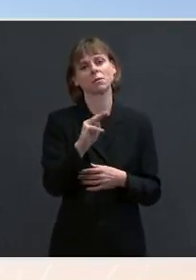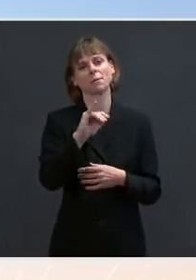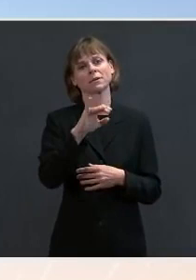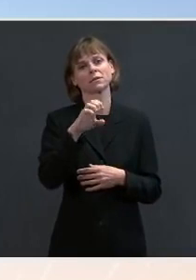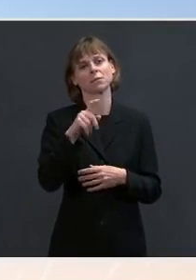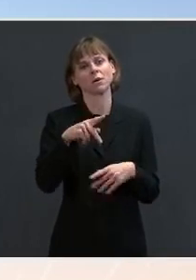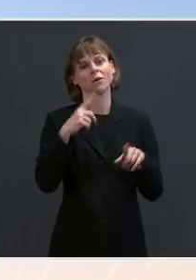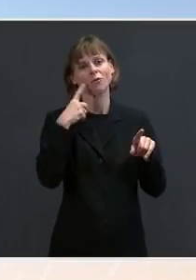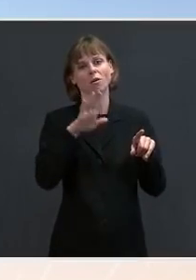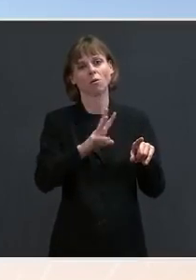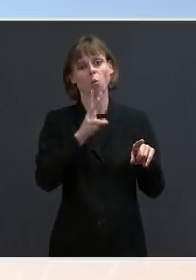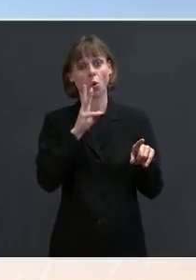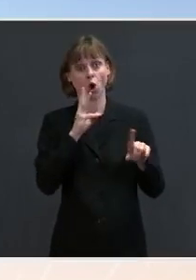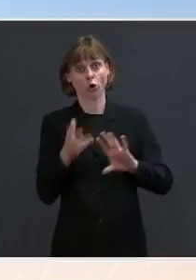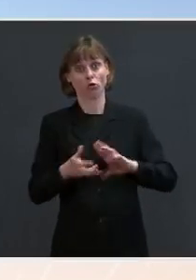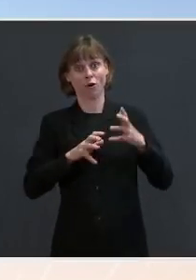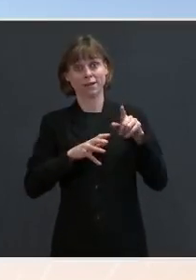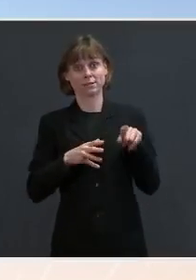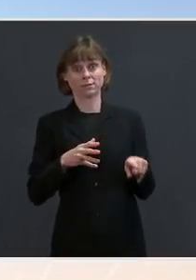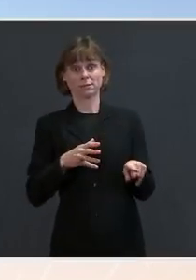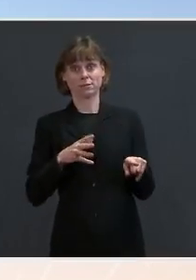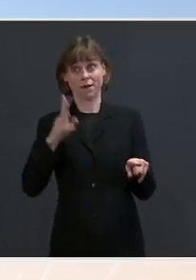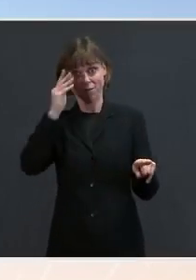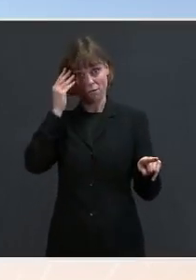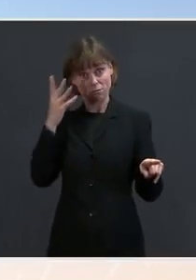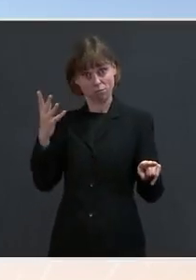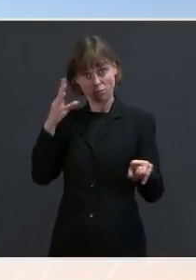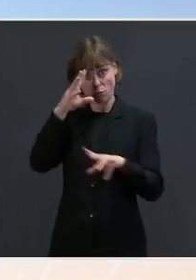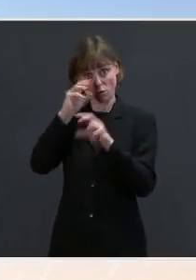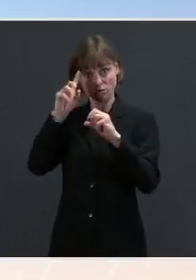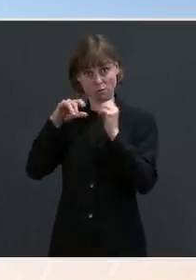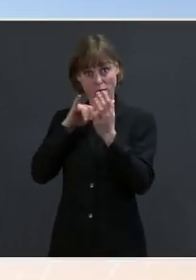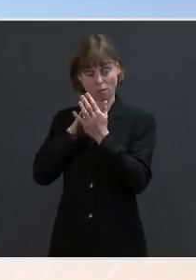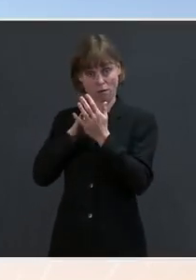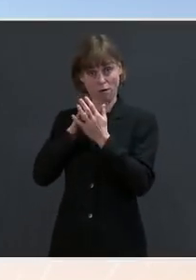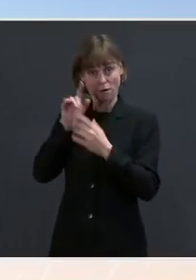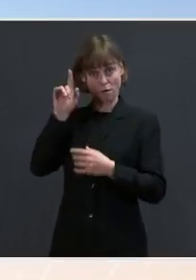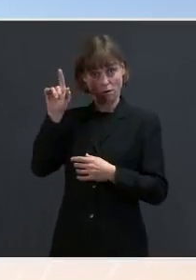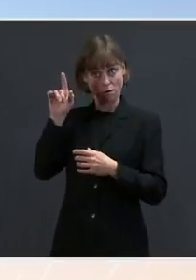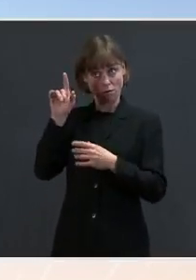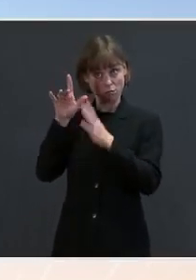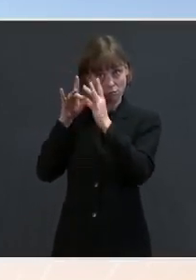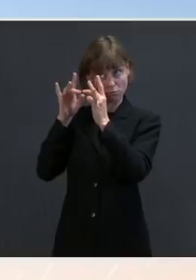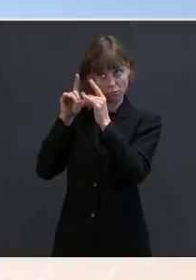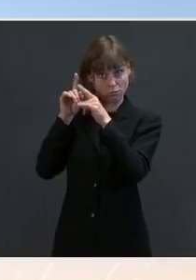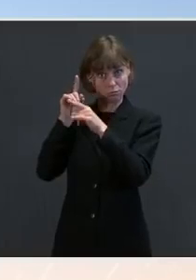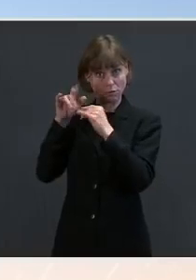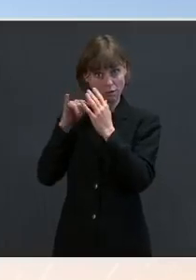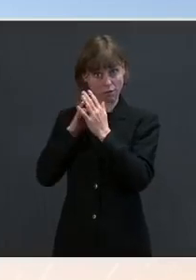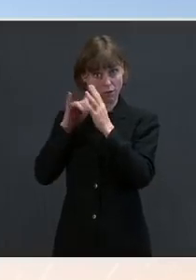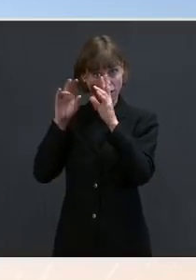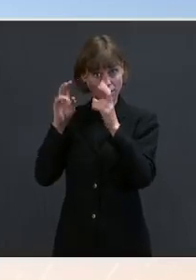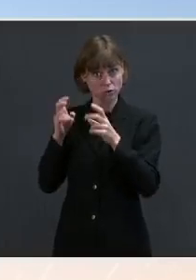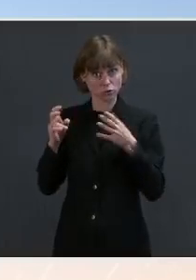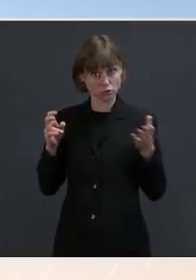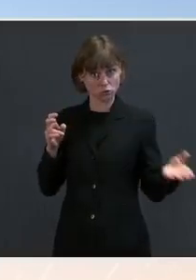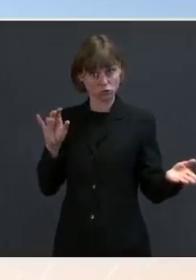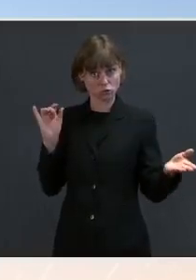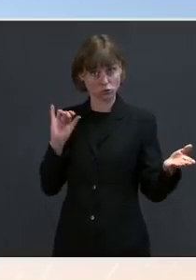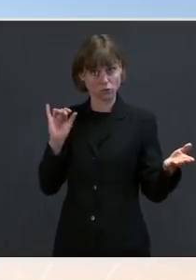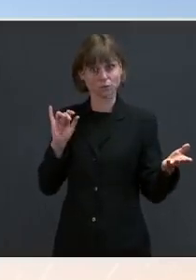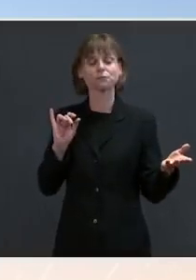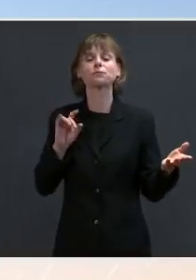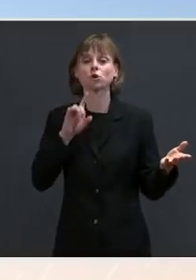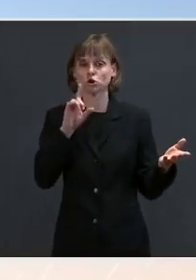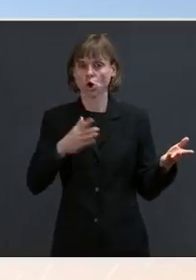the president has been briefed on or will be briefed on, and sort of the equity issues around that as well? Sure. I'm happy to ask our